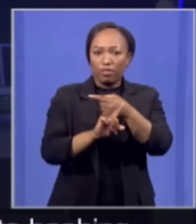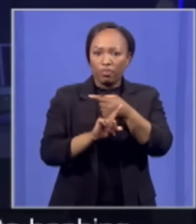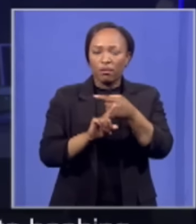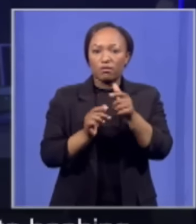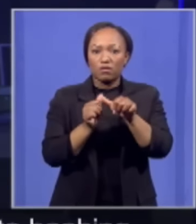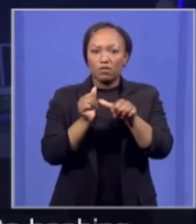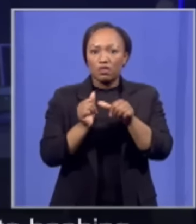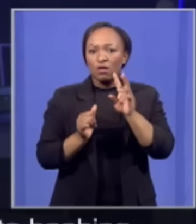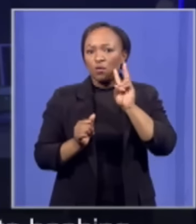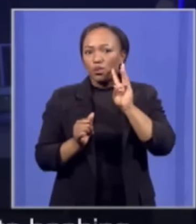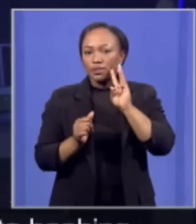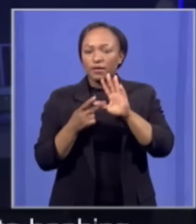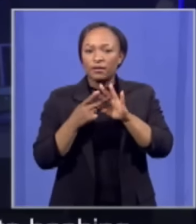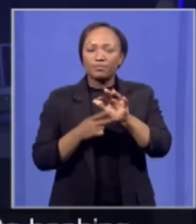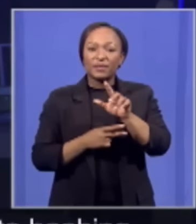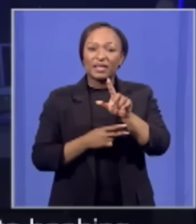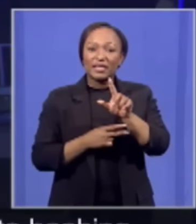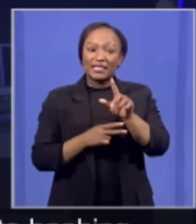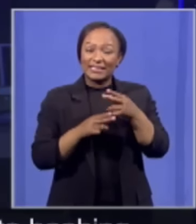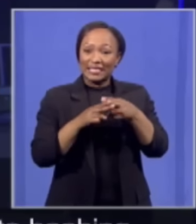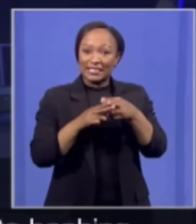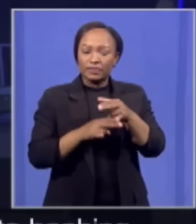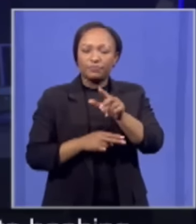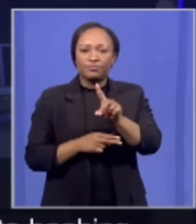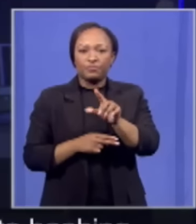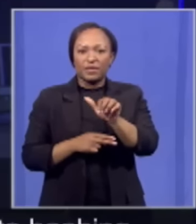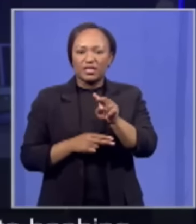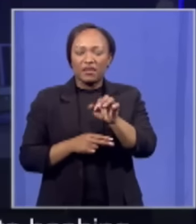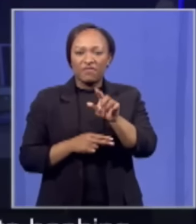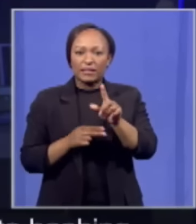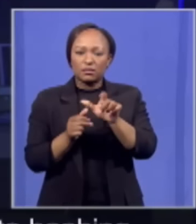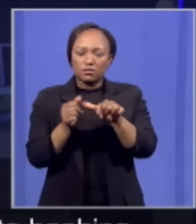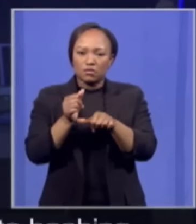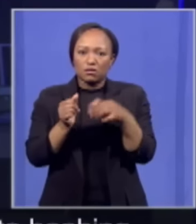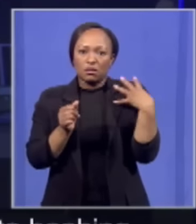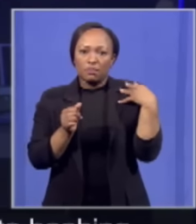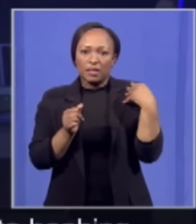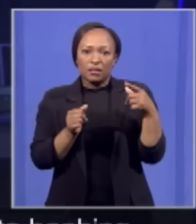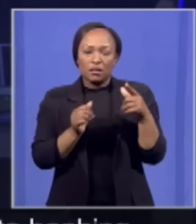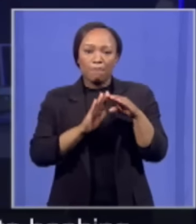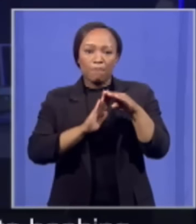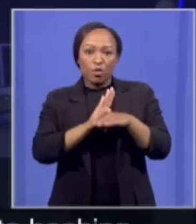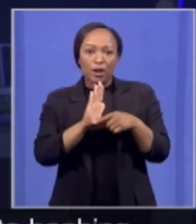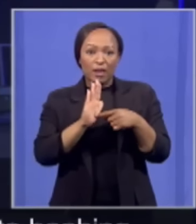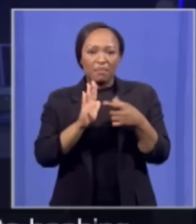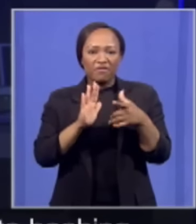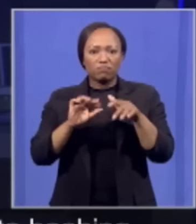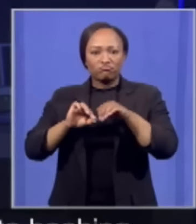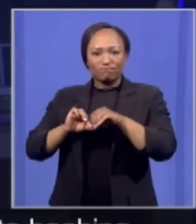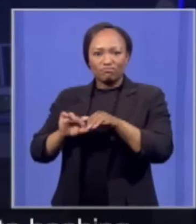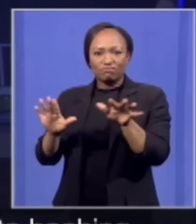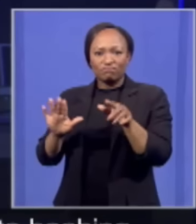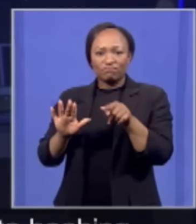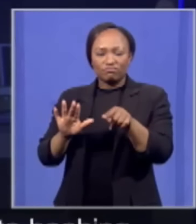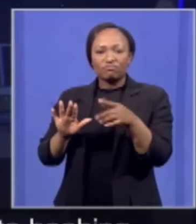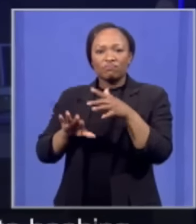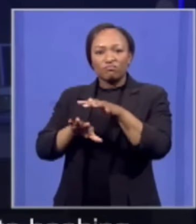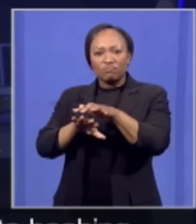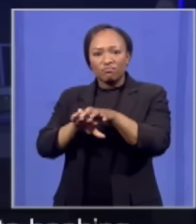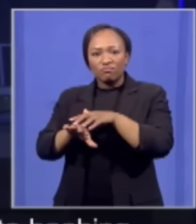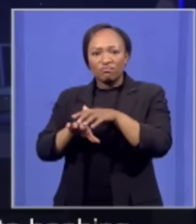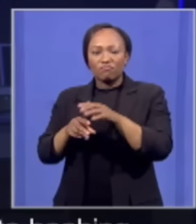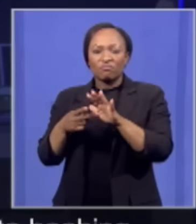tsa metsi le tsamaiso dikgwerekgwere David Mahlobo o buile sena ka mora hore lenaneo la leihlo la setjhaba le pepese morero wa temo wa